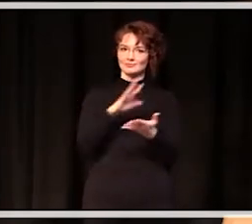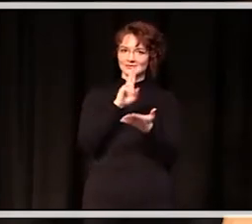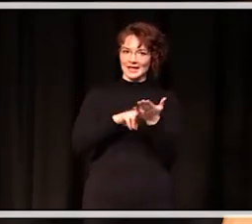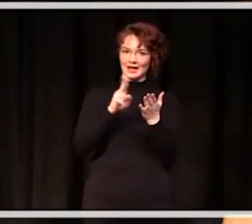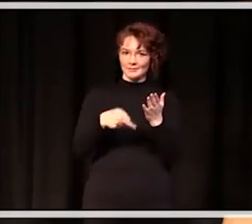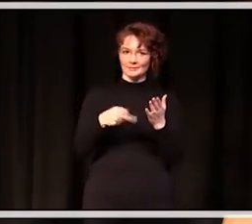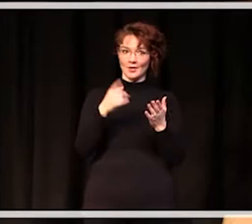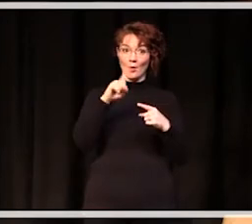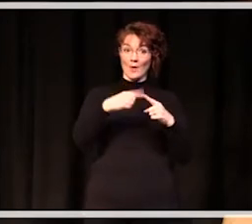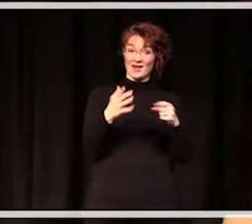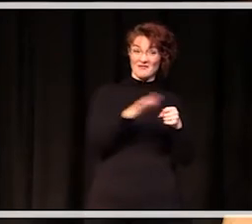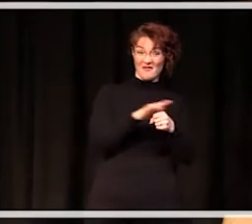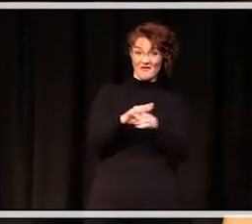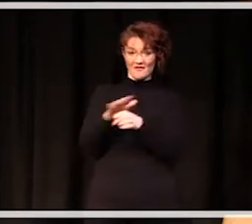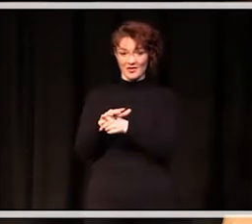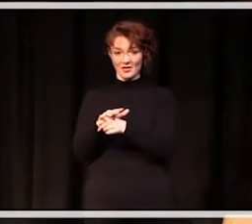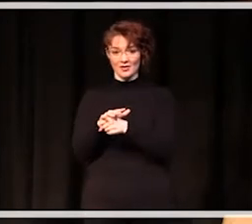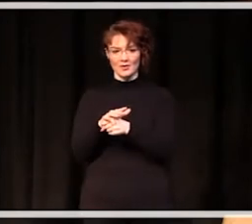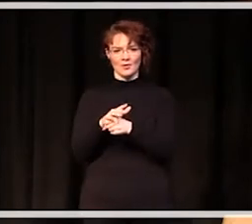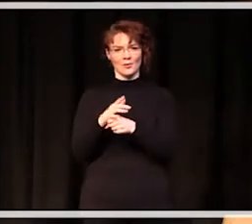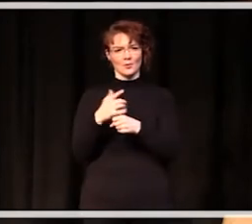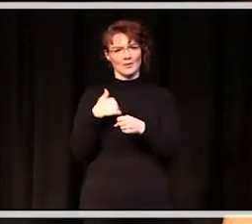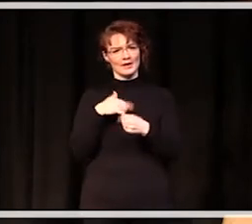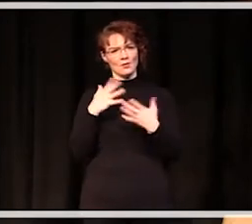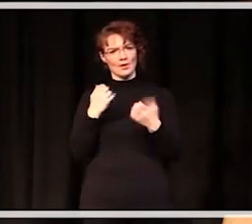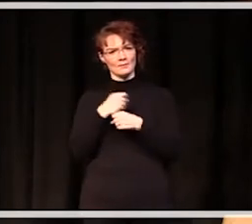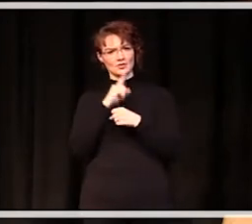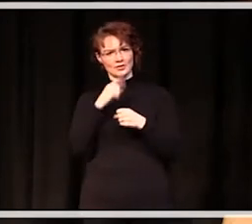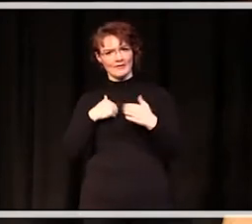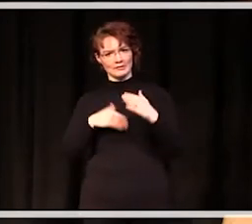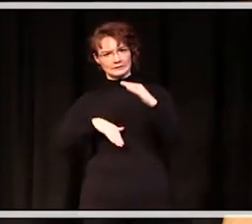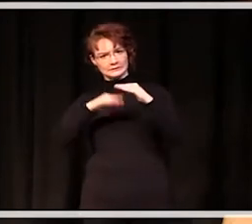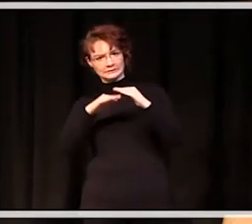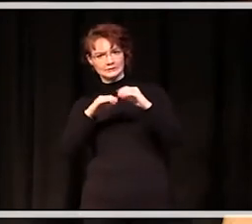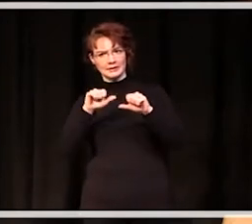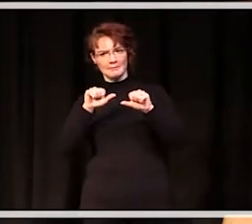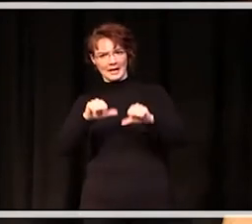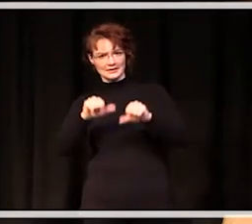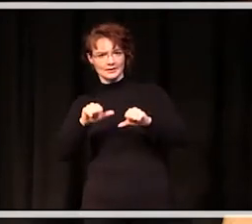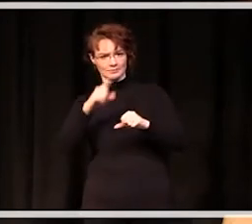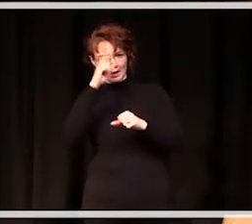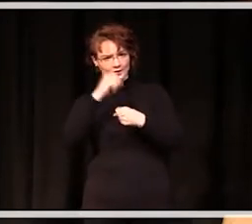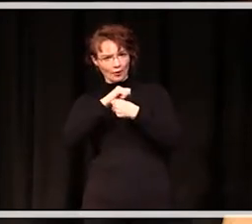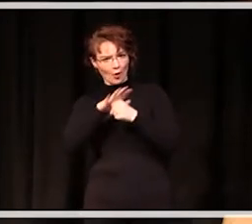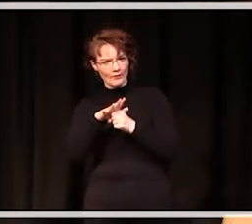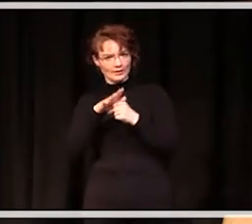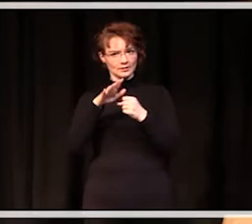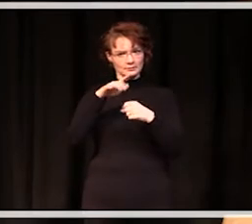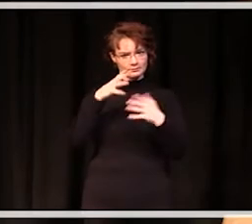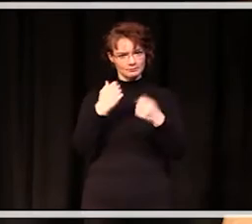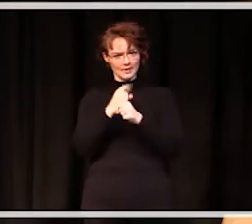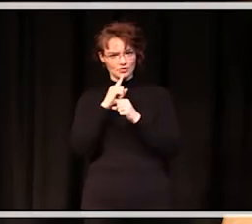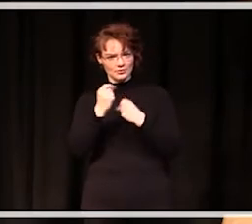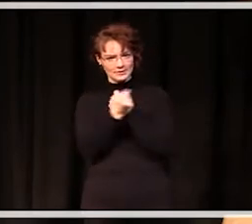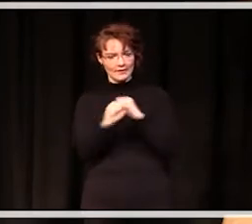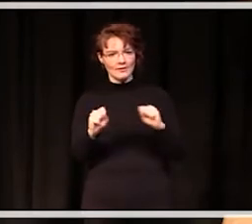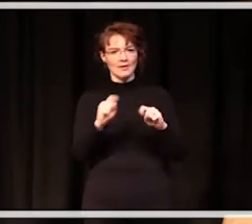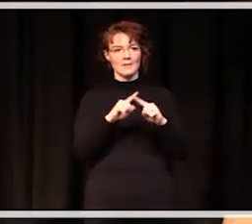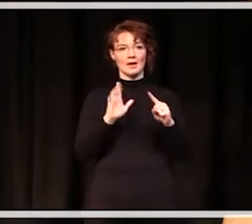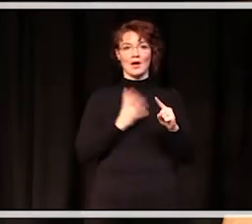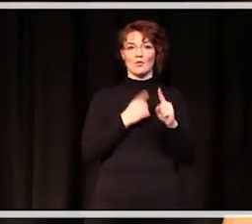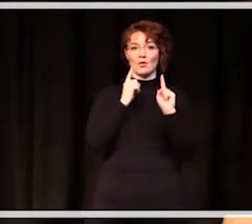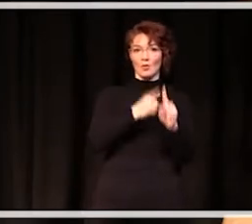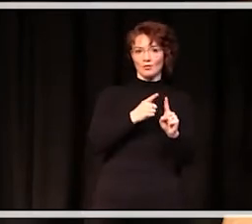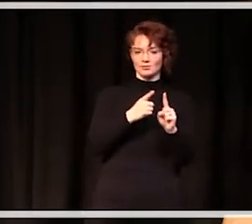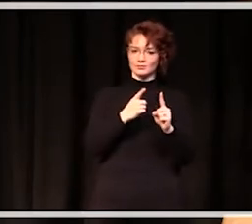they fill, because we do have to reduce capacity because of the season that we're in. But our plan is, as services fill,